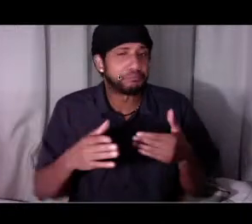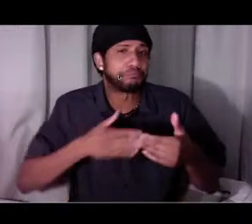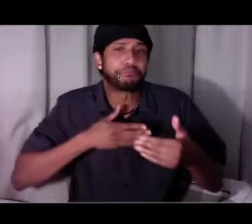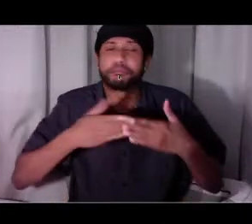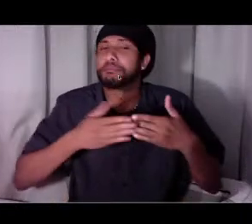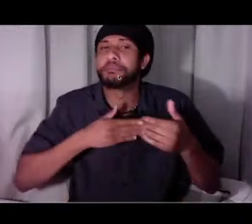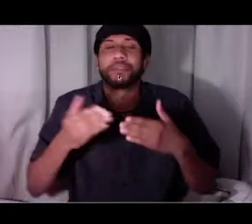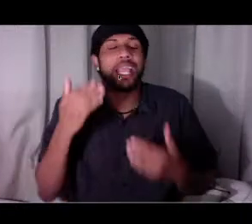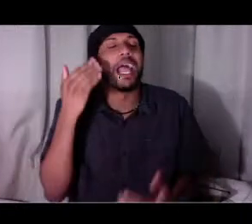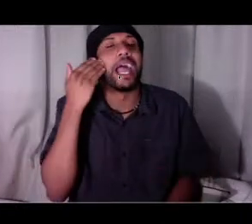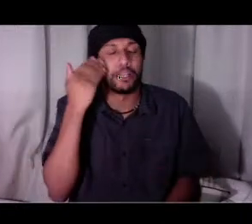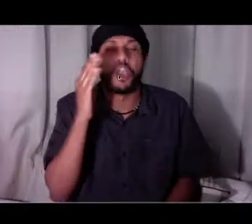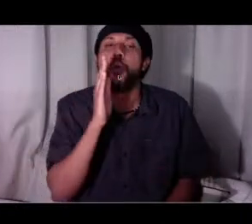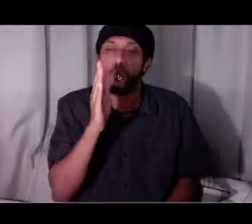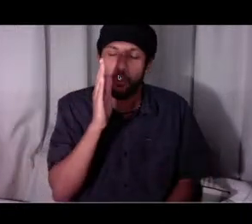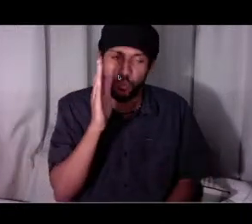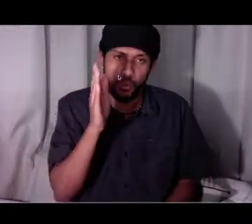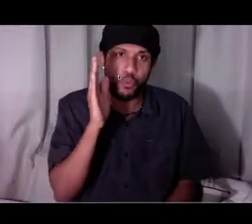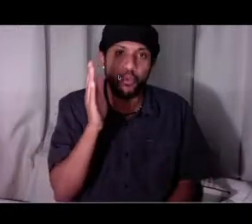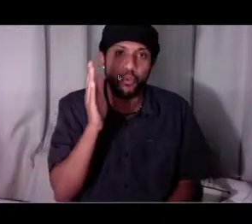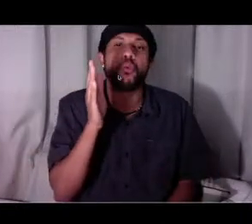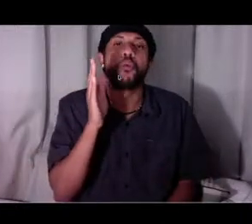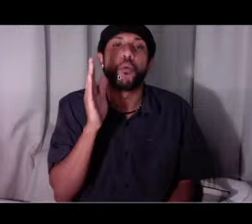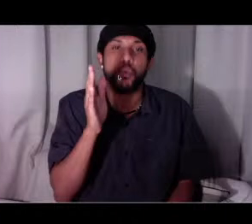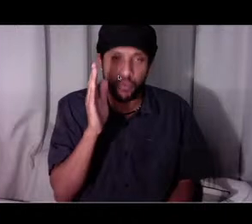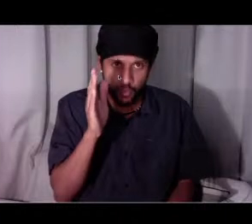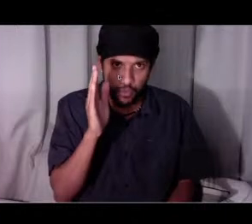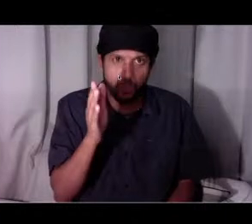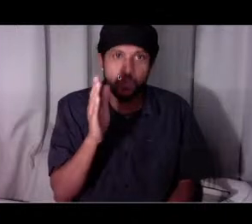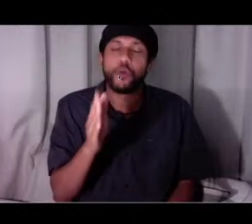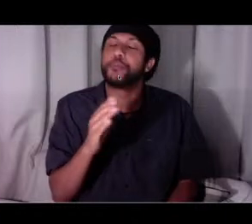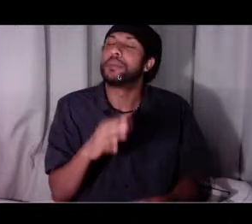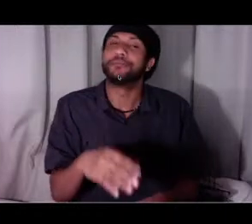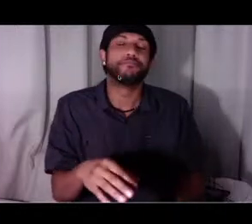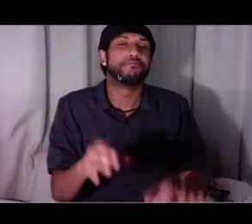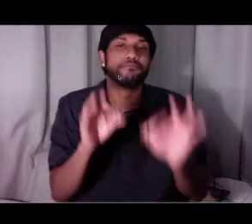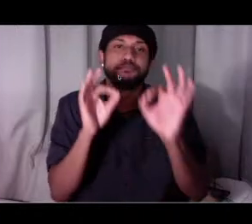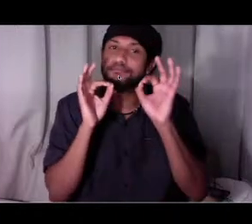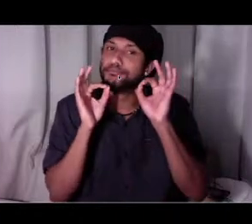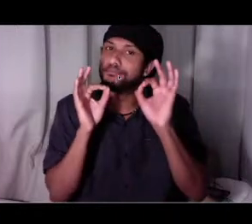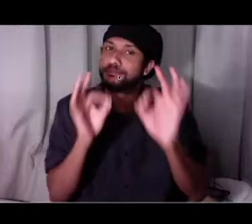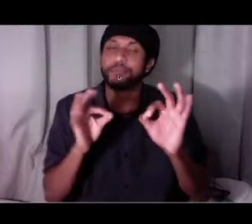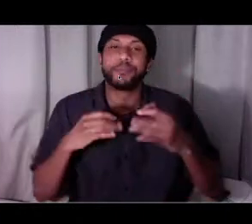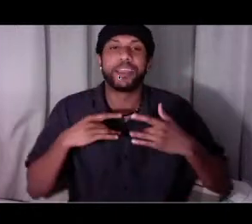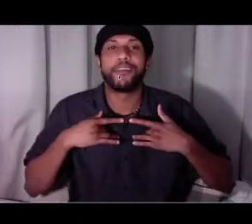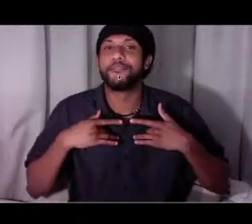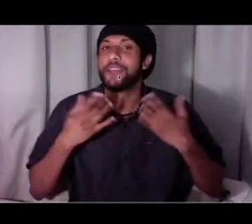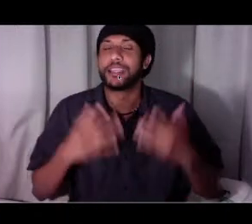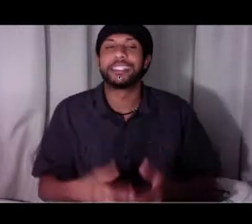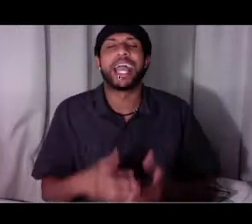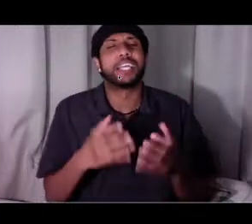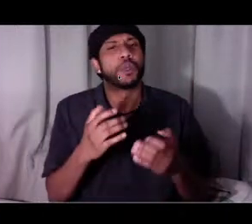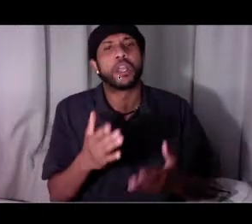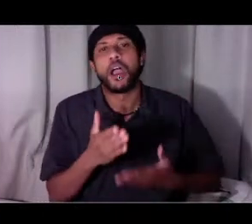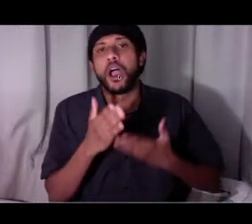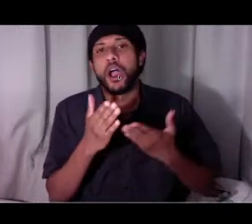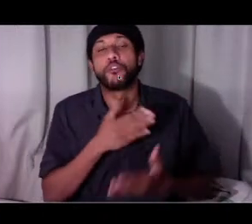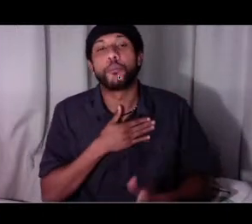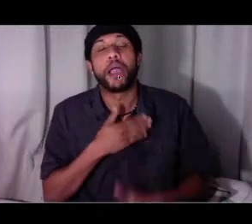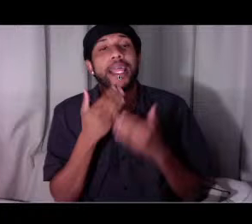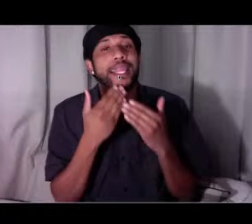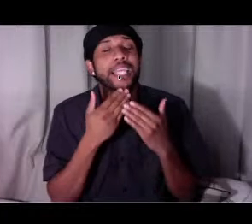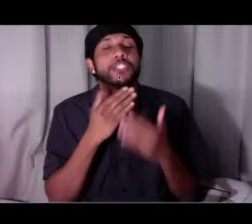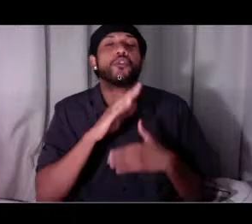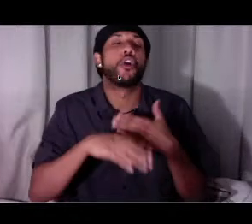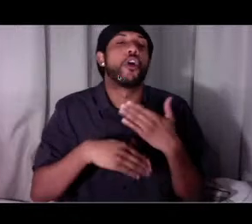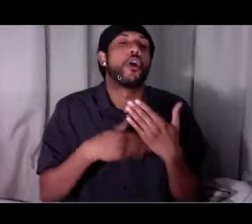I know that it's going to come across uh as another excellent event so I just wanted to offer my thanks to all